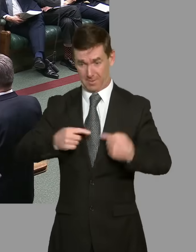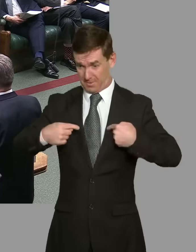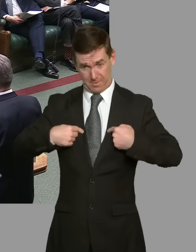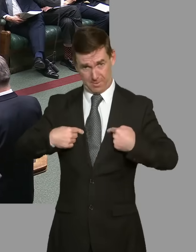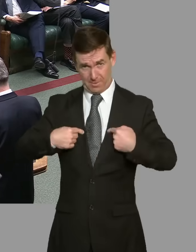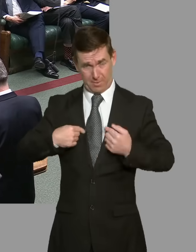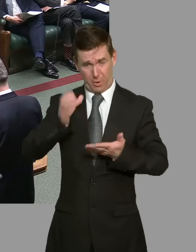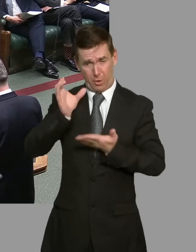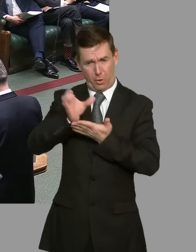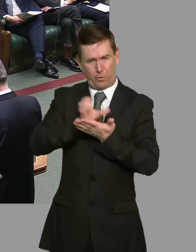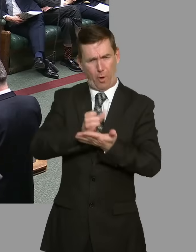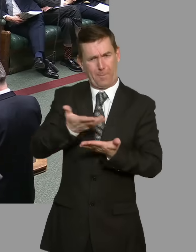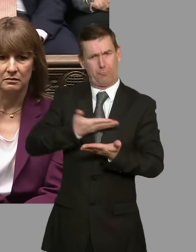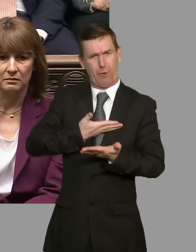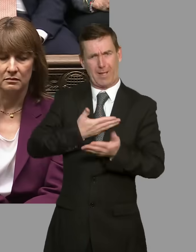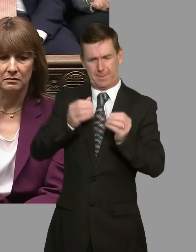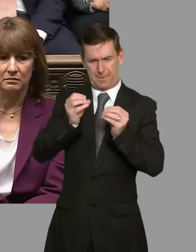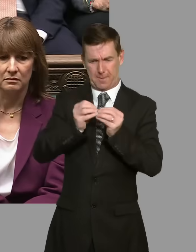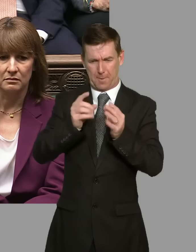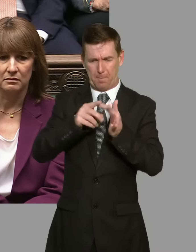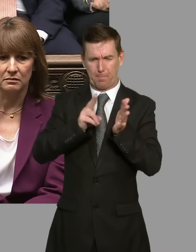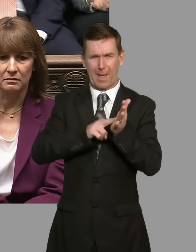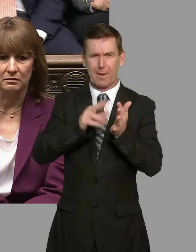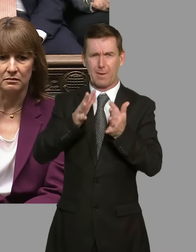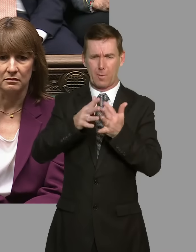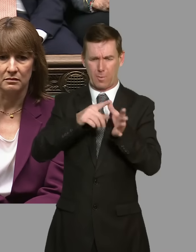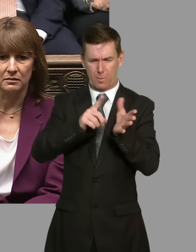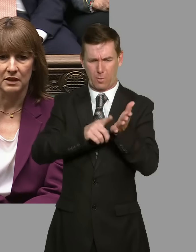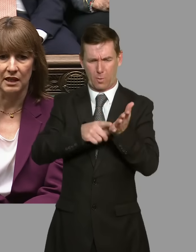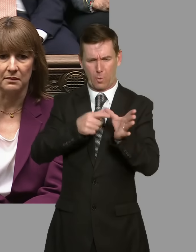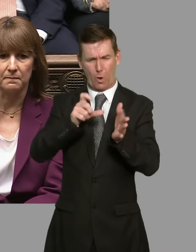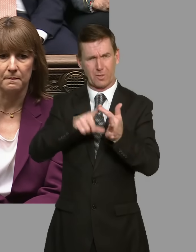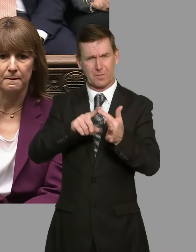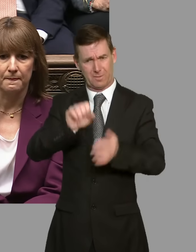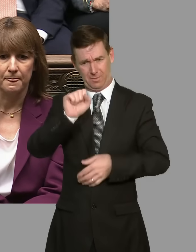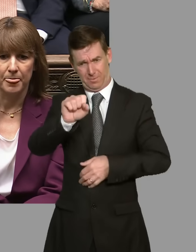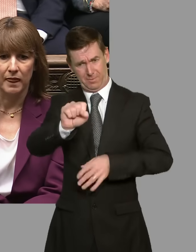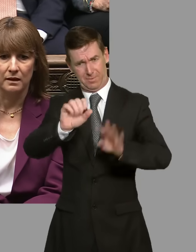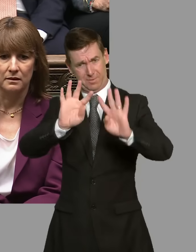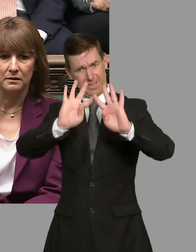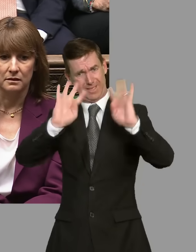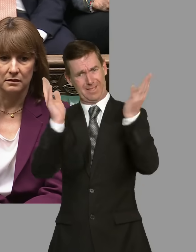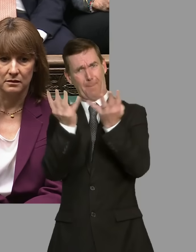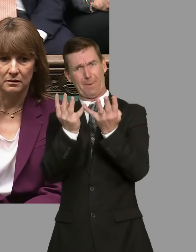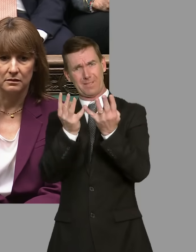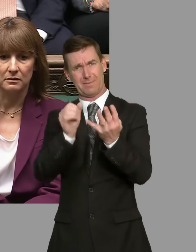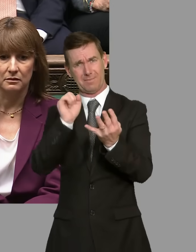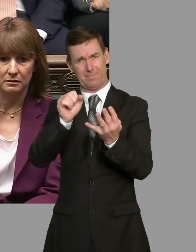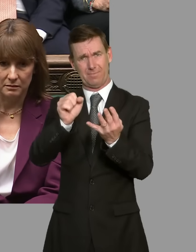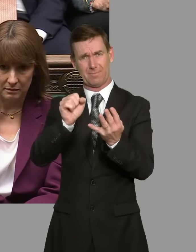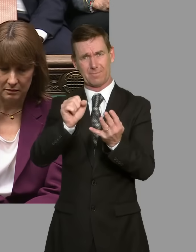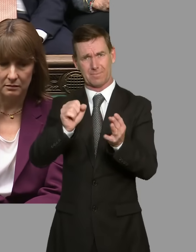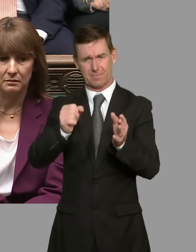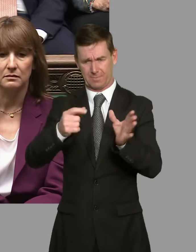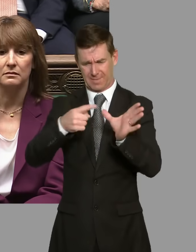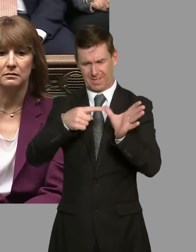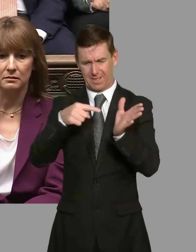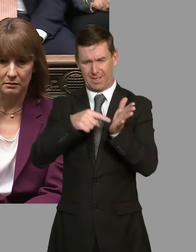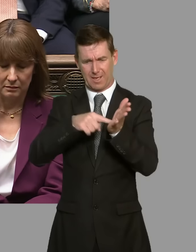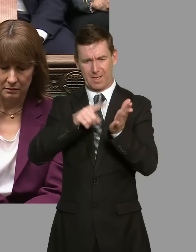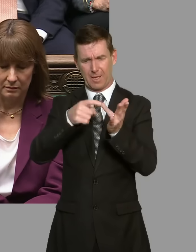She has in her shadow cabinet a shadow attorney general who is advising